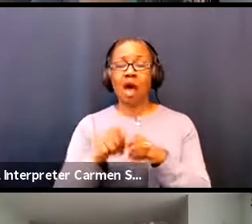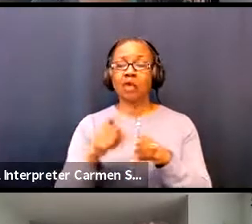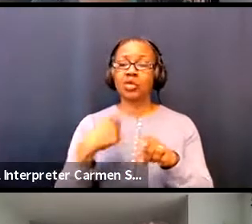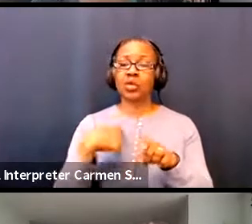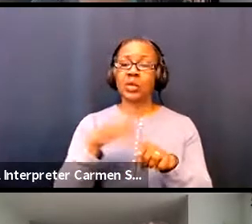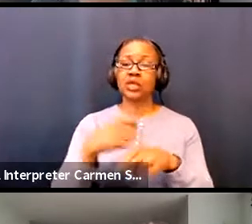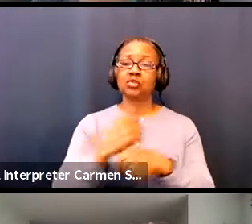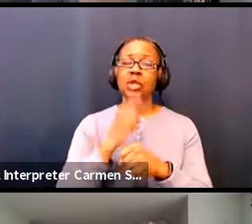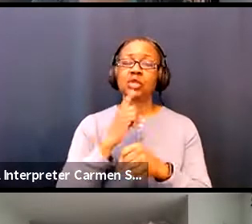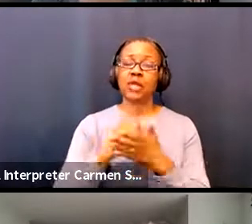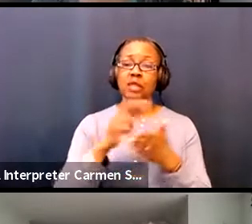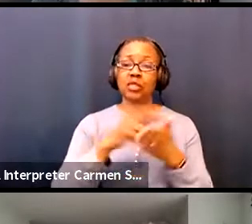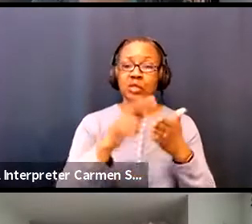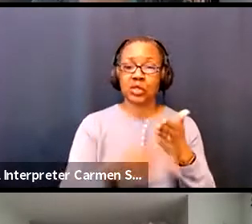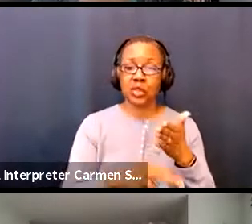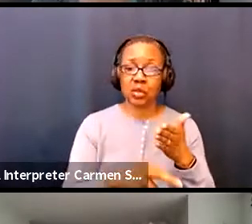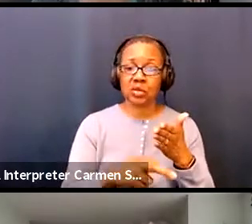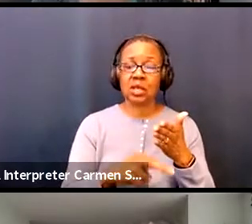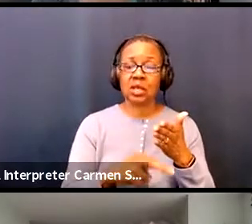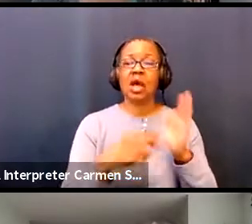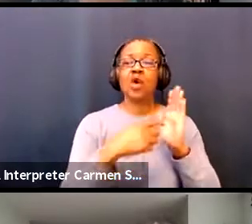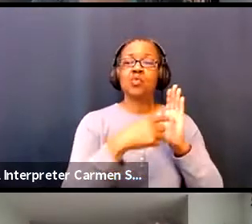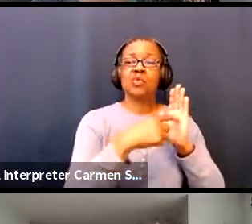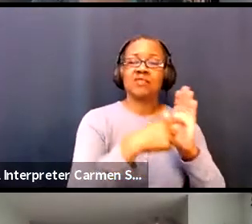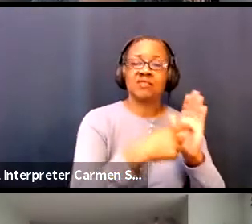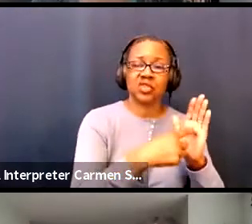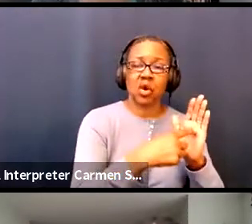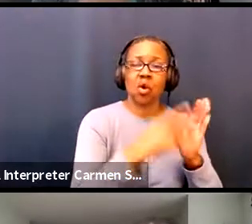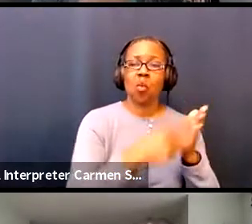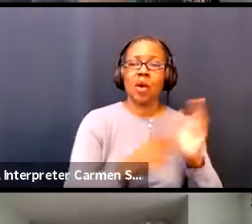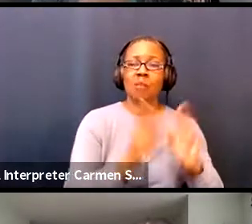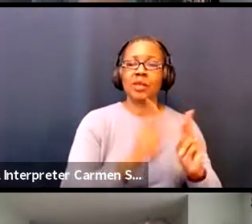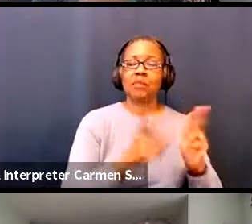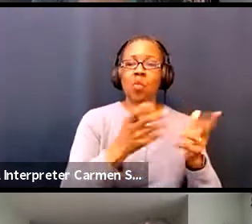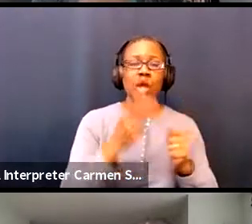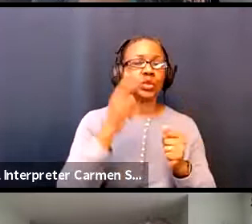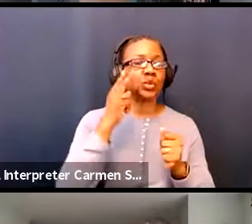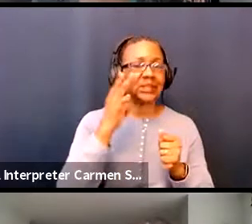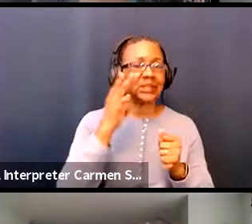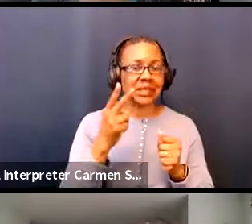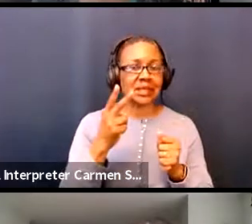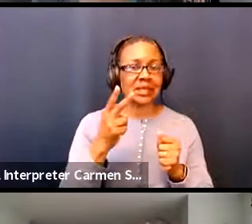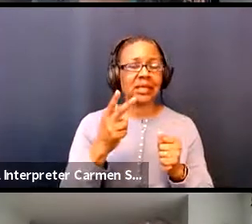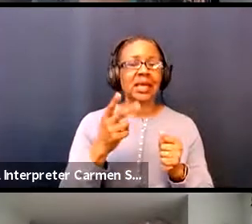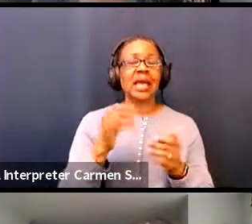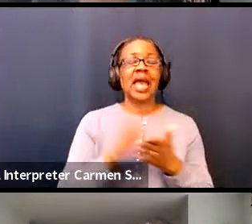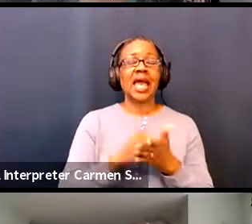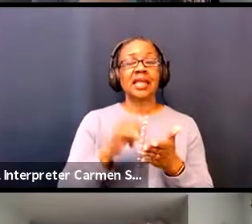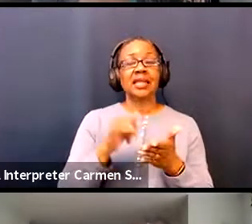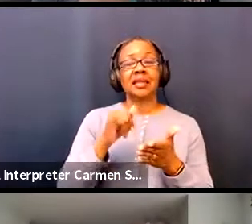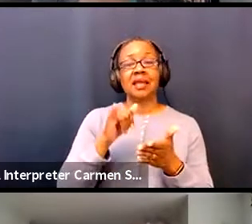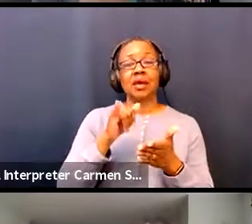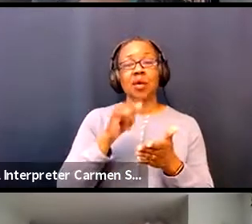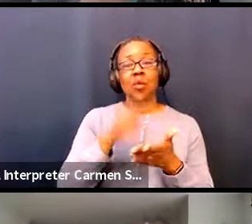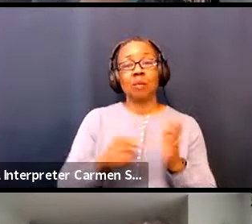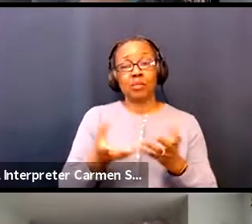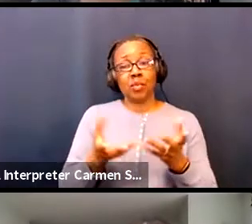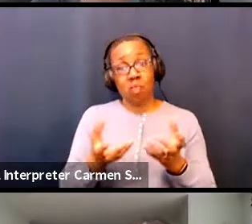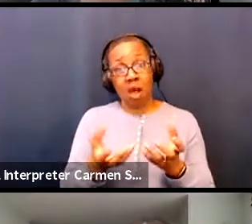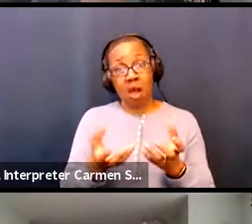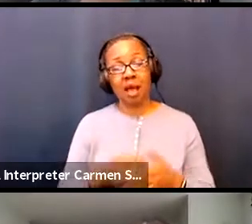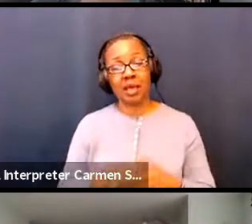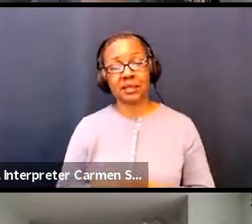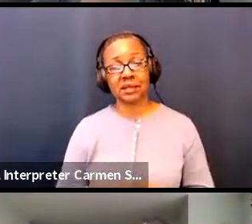sure that the products of our work reflect what people want to see mapped and that they want to be mapped. That's an ethical question.